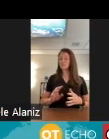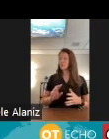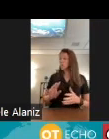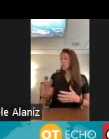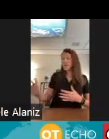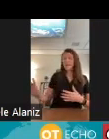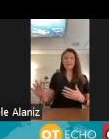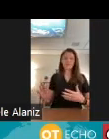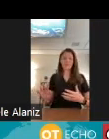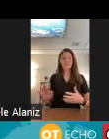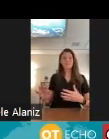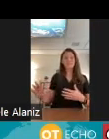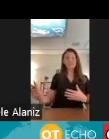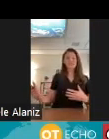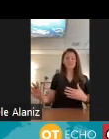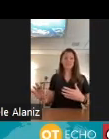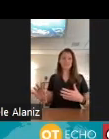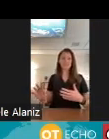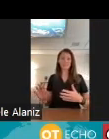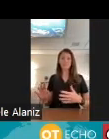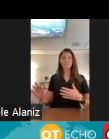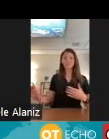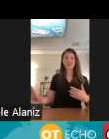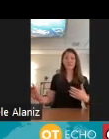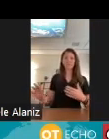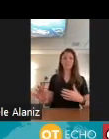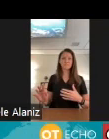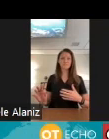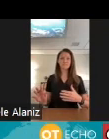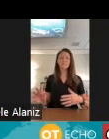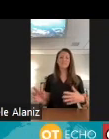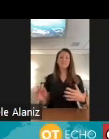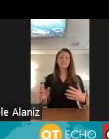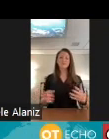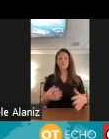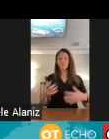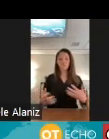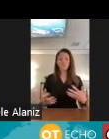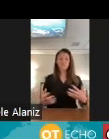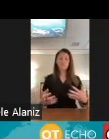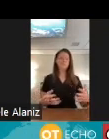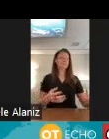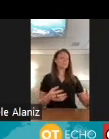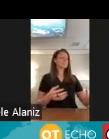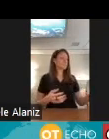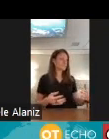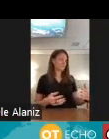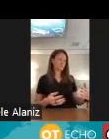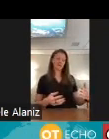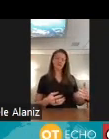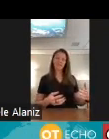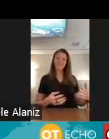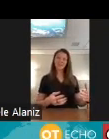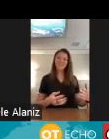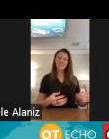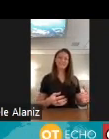to go back and forth, kind of shift your attention or divide your attention. So you're working on something, someone stops